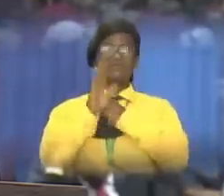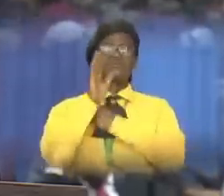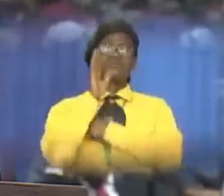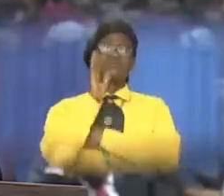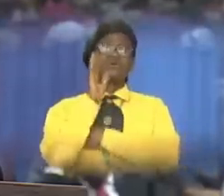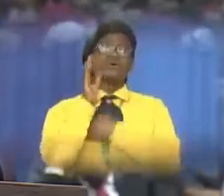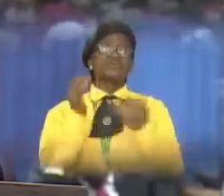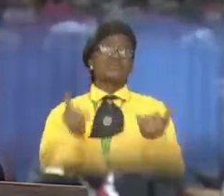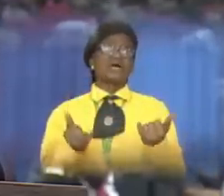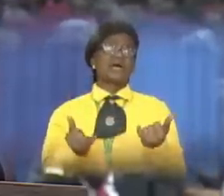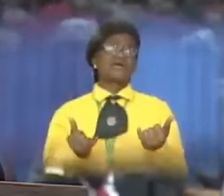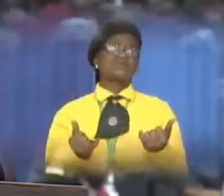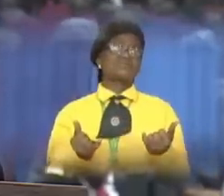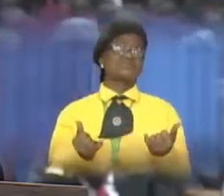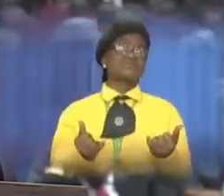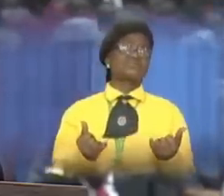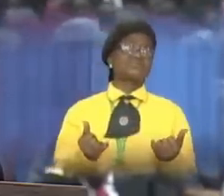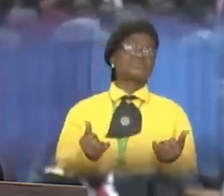Okay.